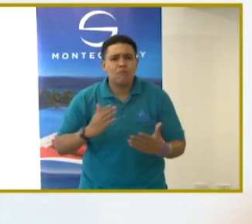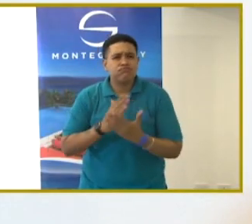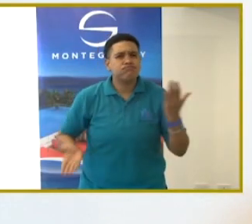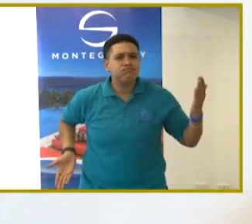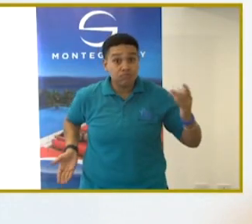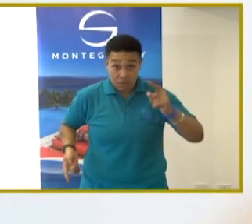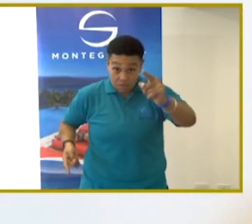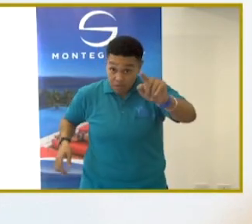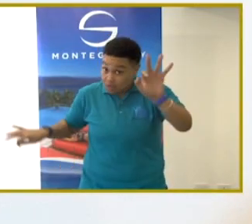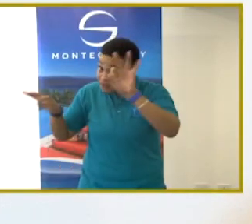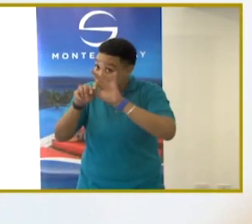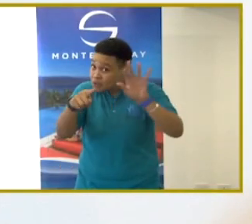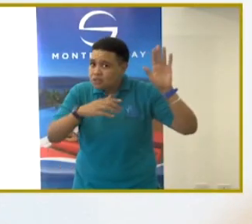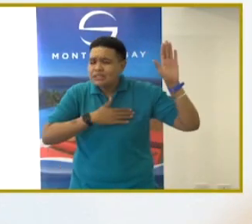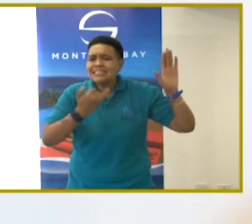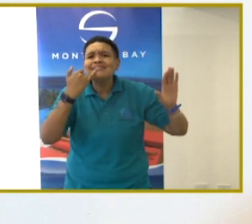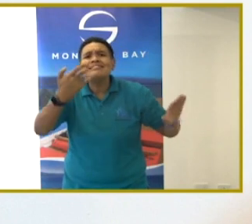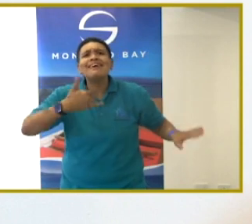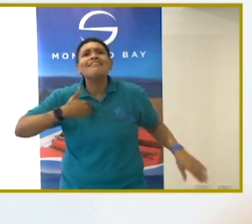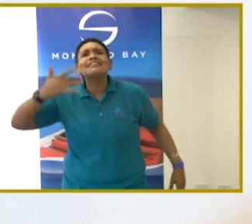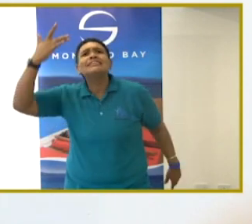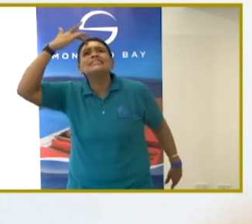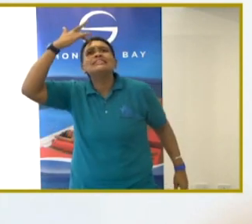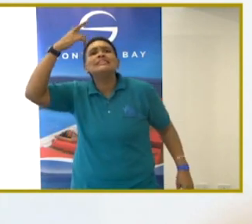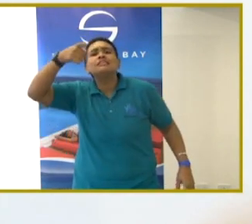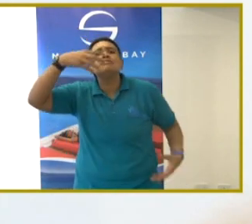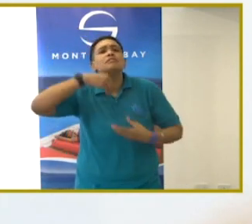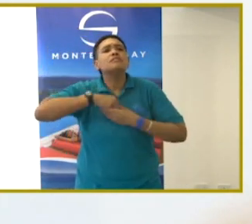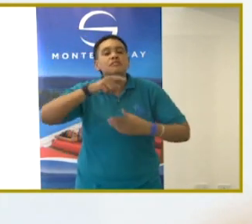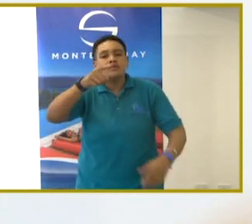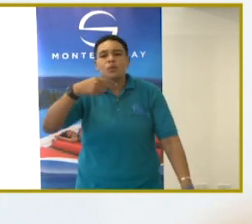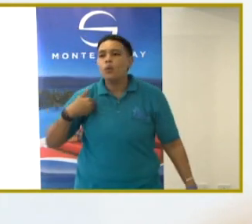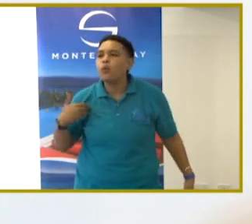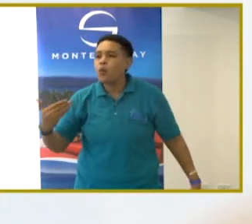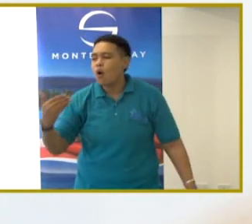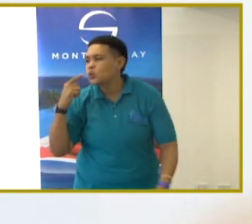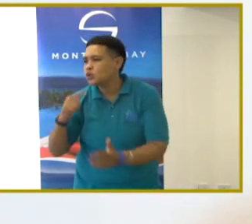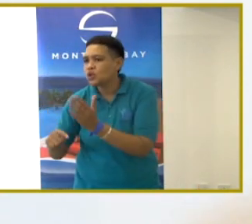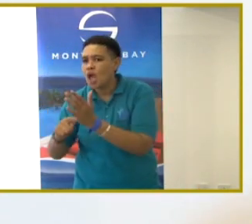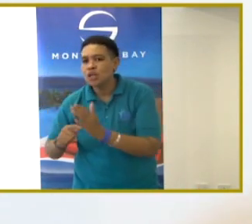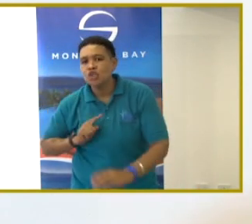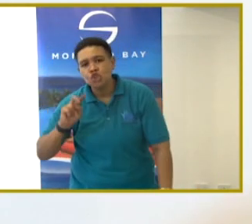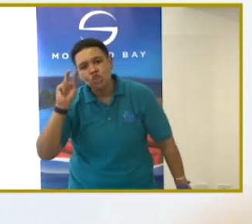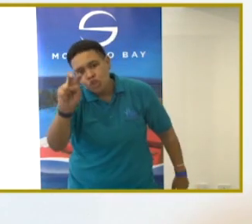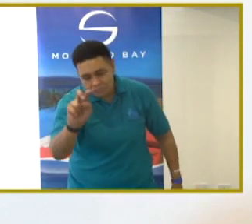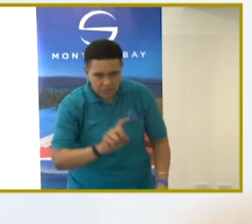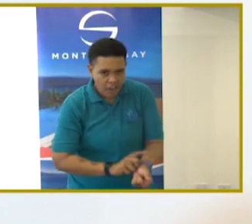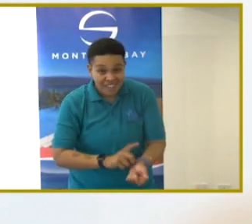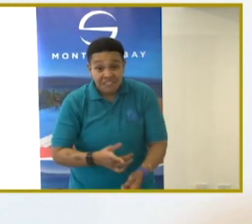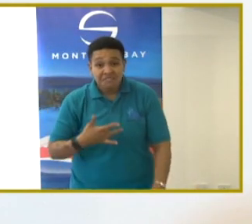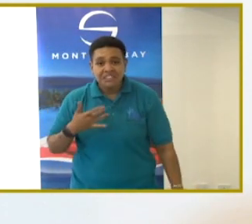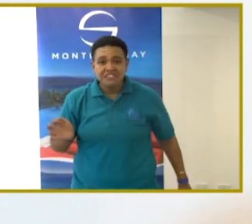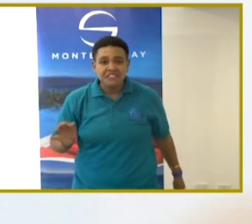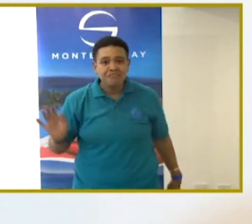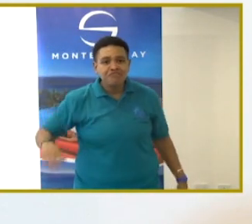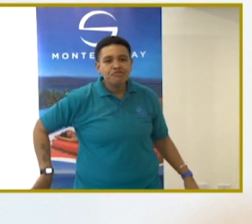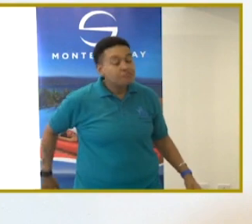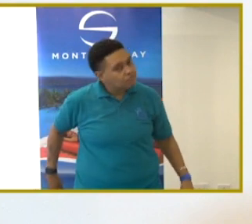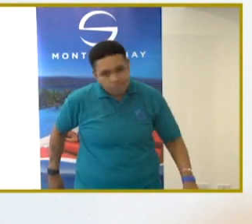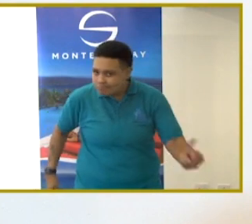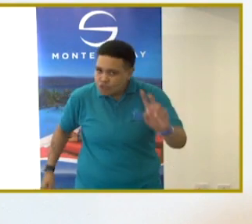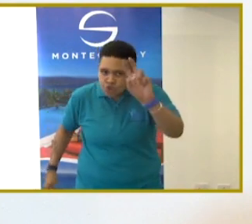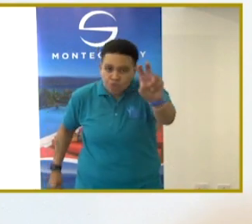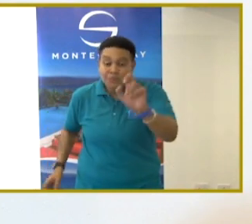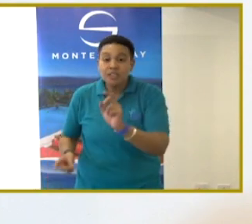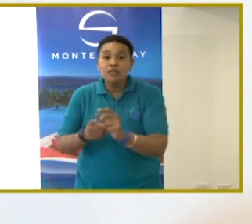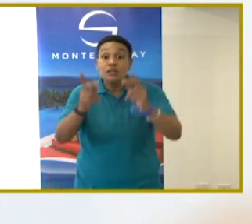as citizens, if you have any of these symptoms, you get checked out by a doctor. And it's also important that you do not